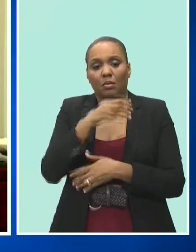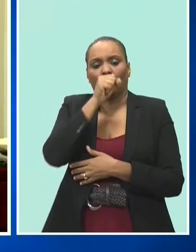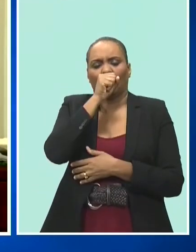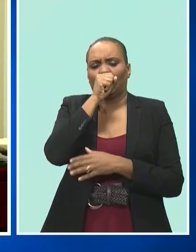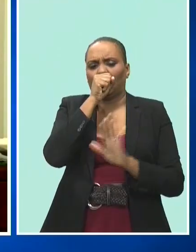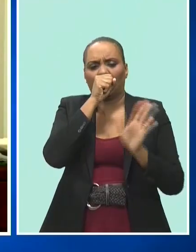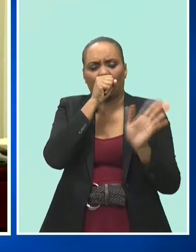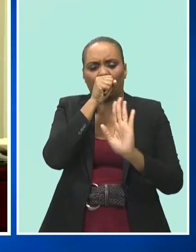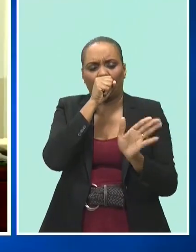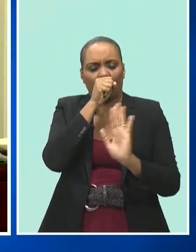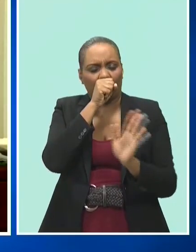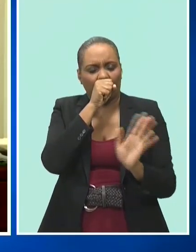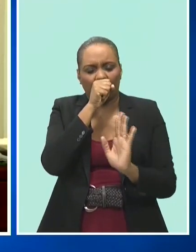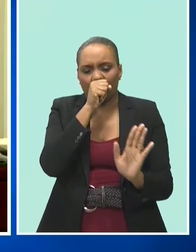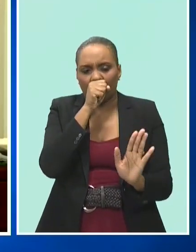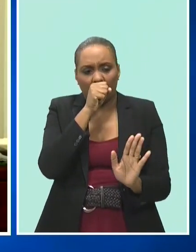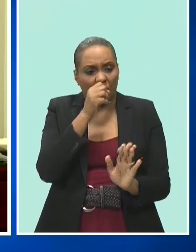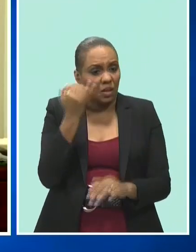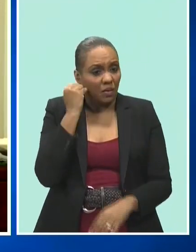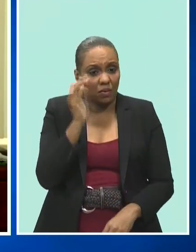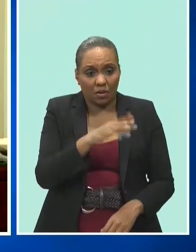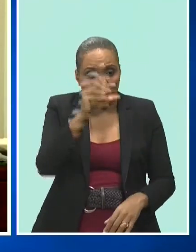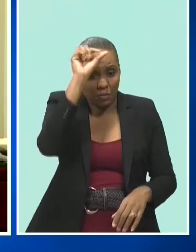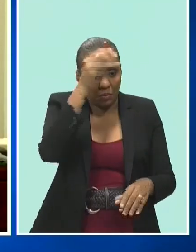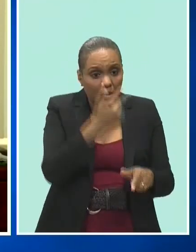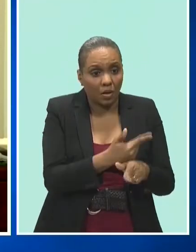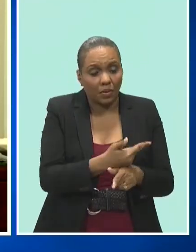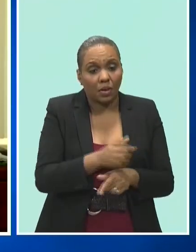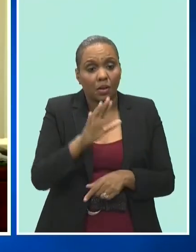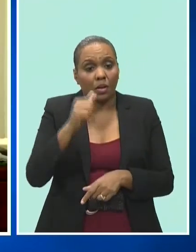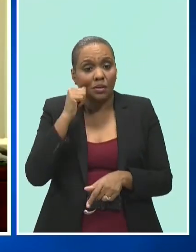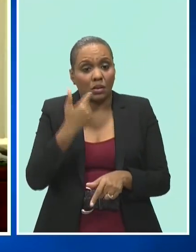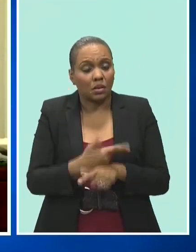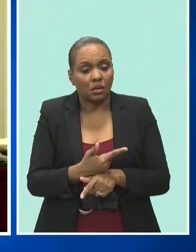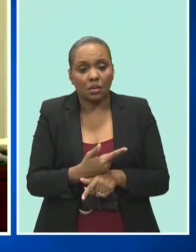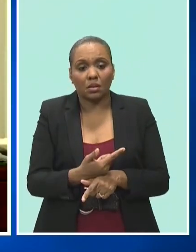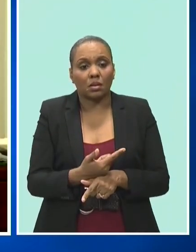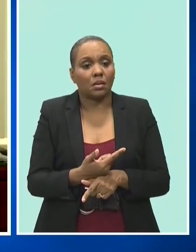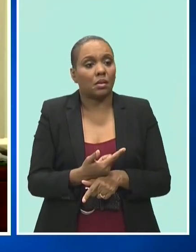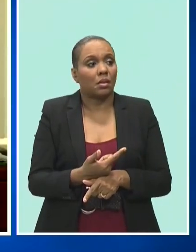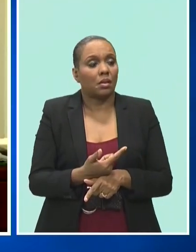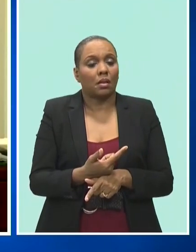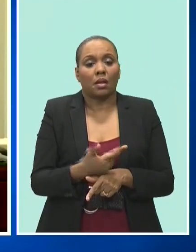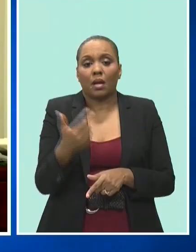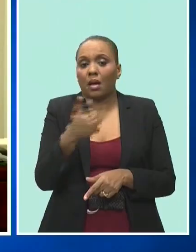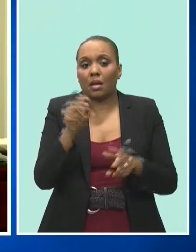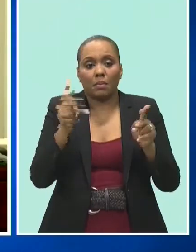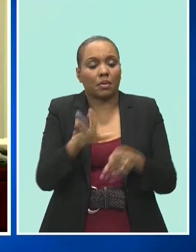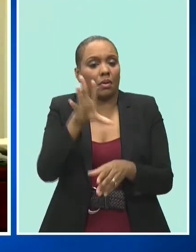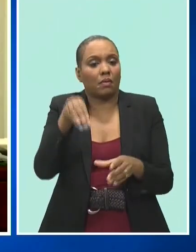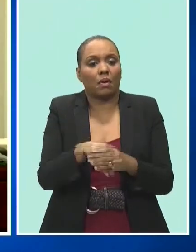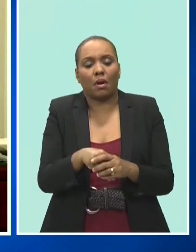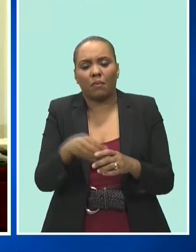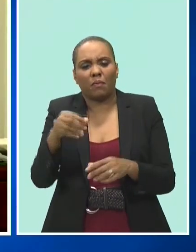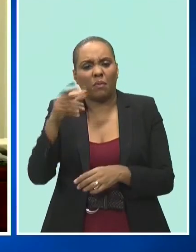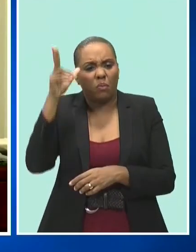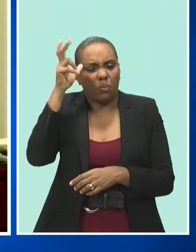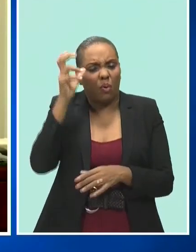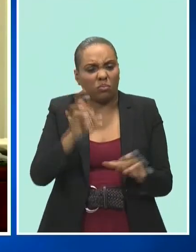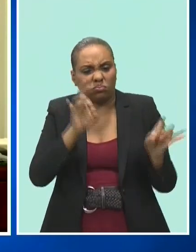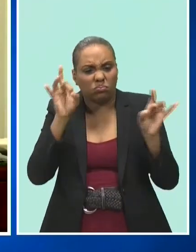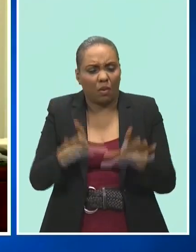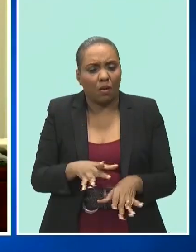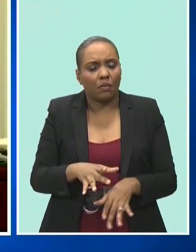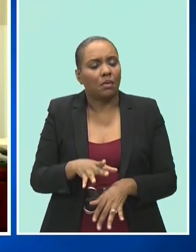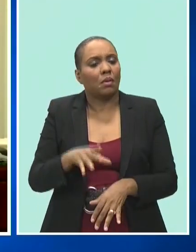forward. Even if it is your brother or your sister, anybody engaged in this kind of evil activity has